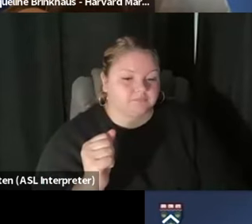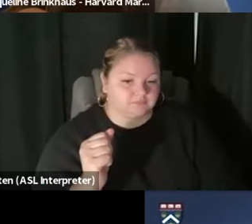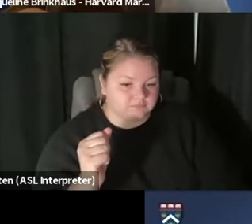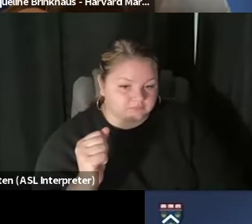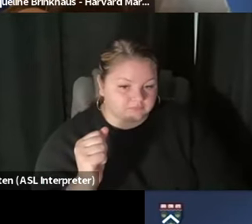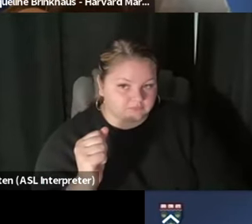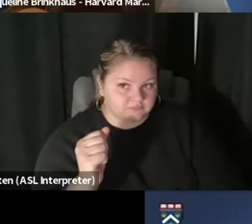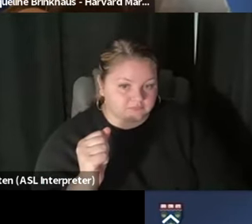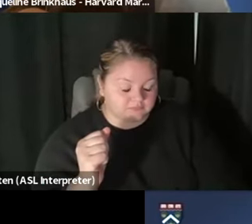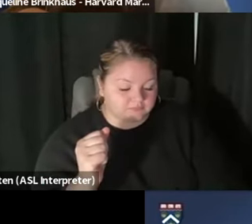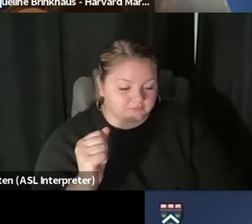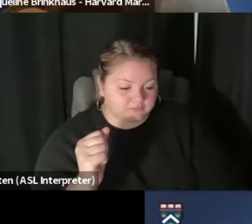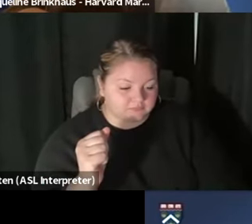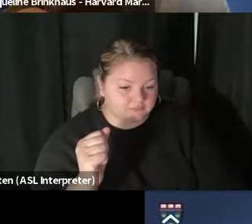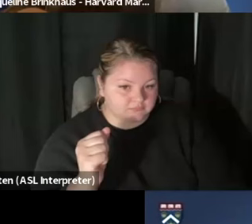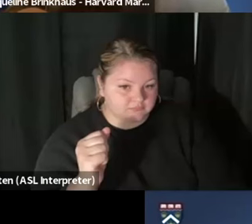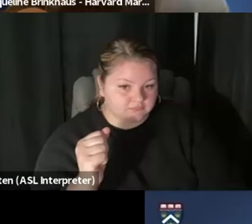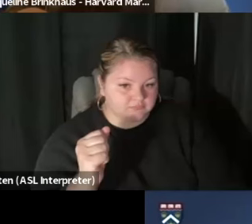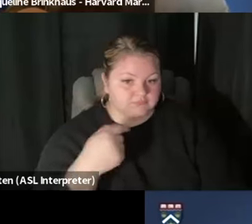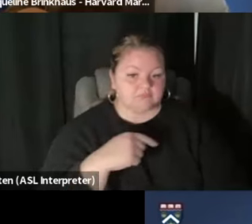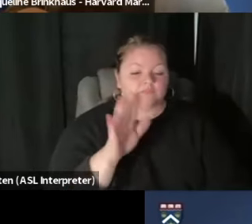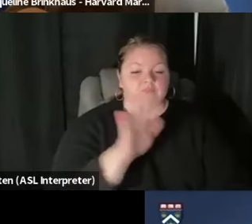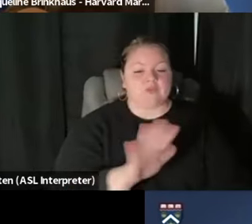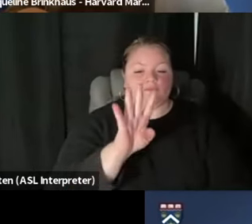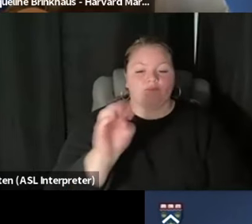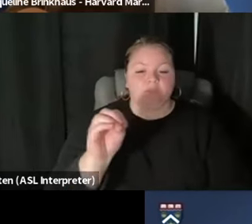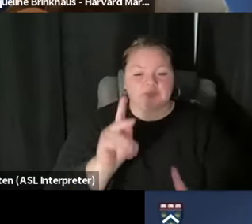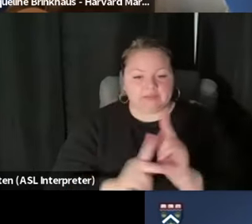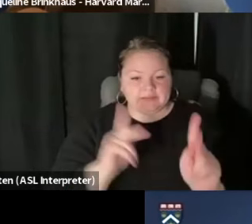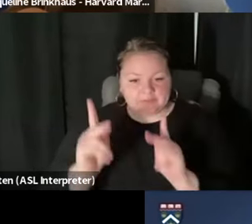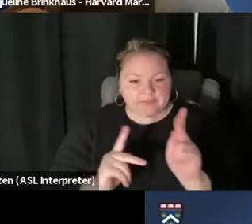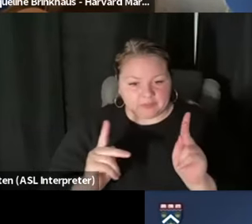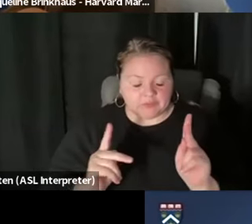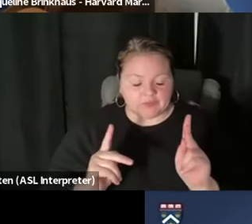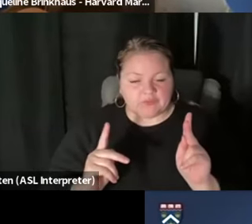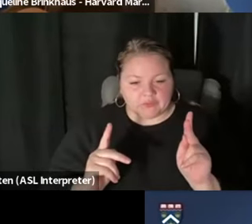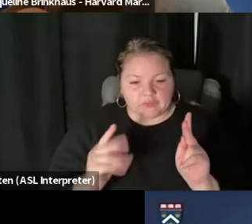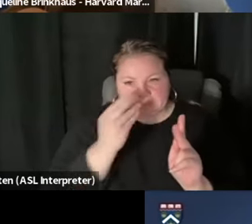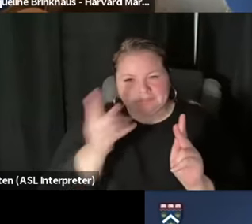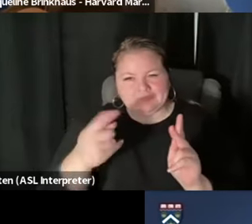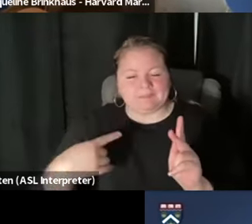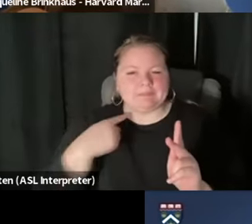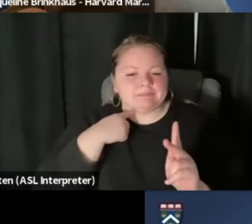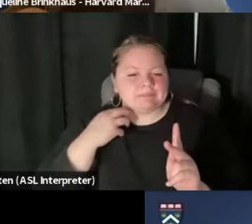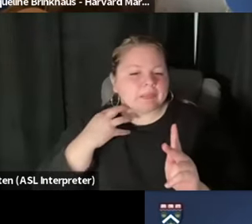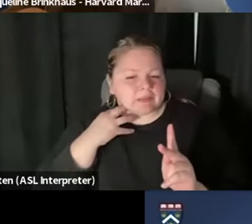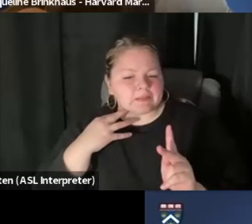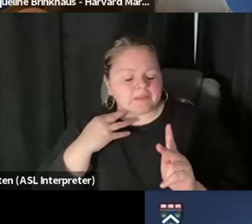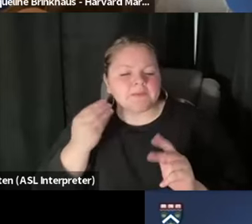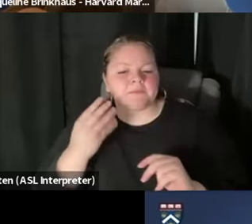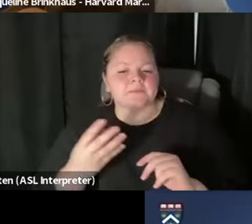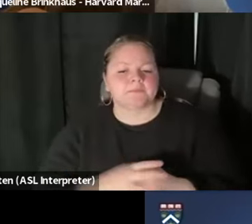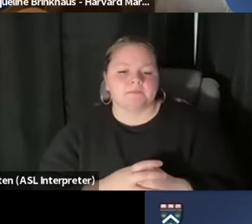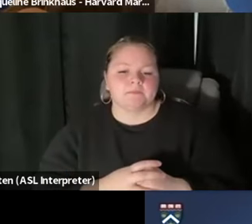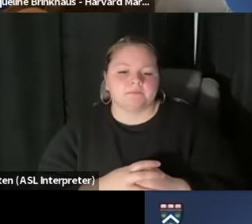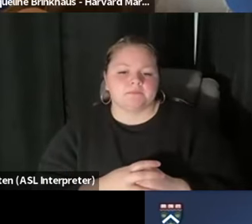was more than 40 folks were there and all were kind of expert in their own area and all. So you get totally different perspective from